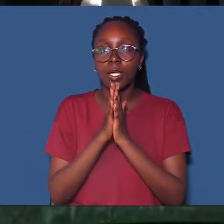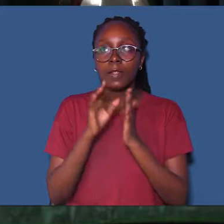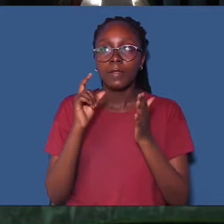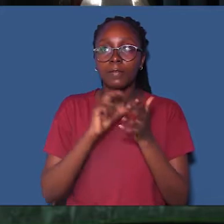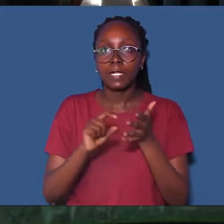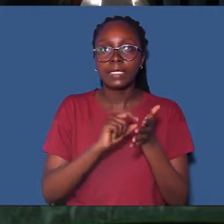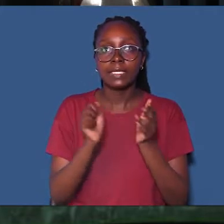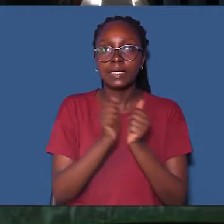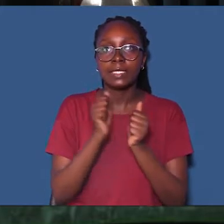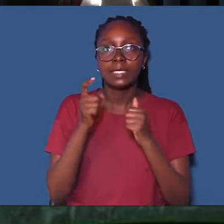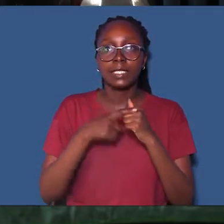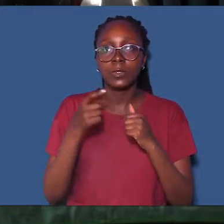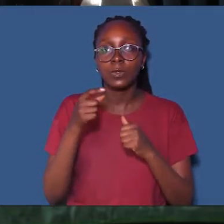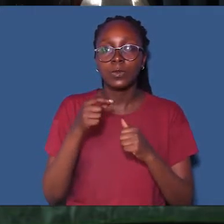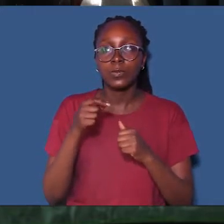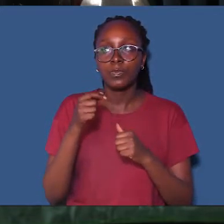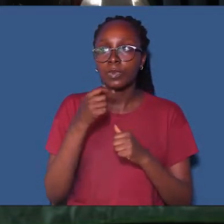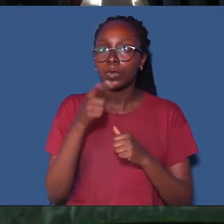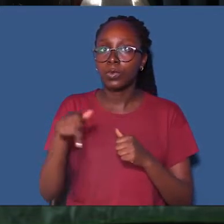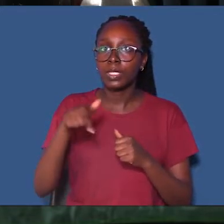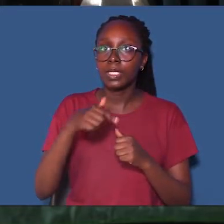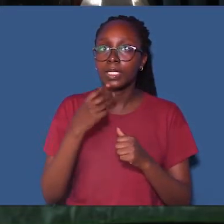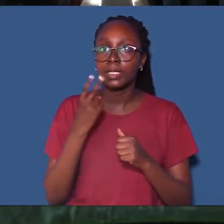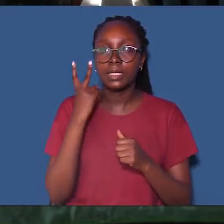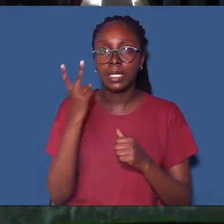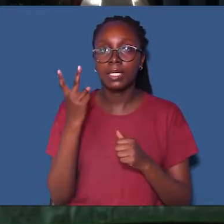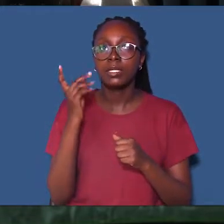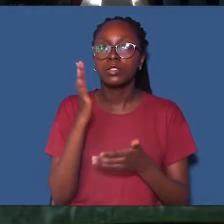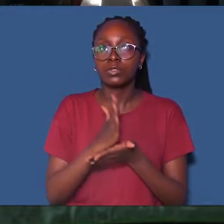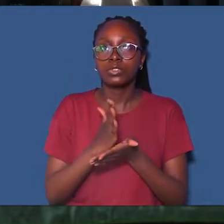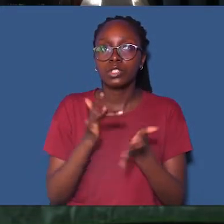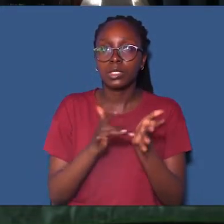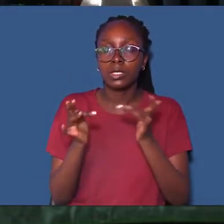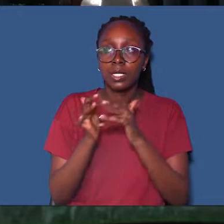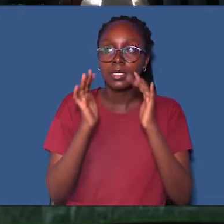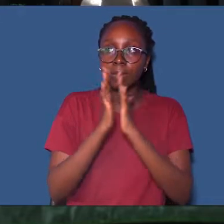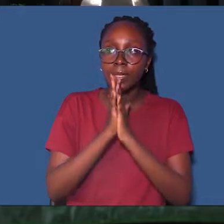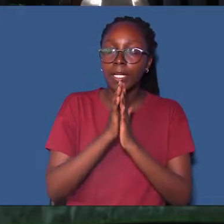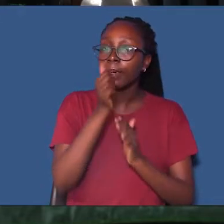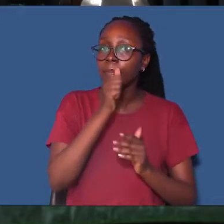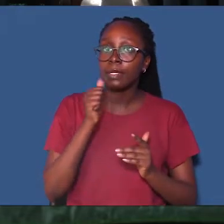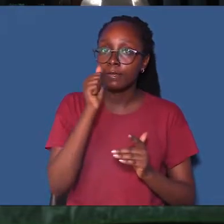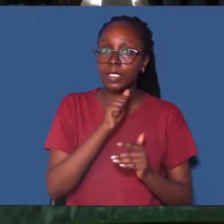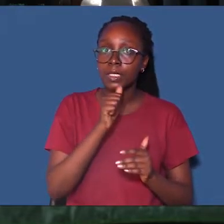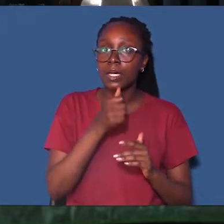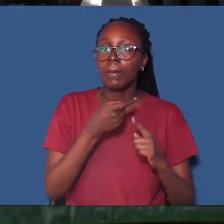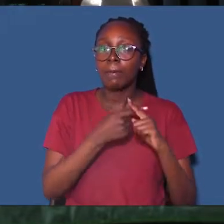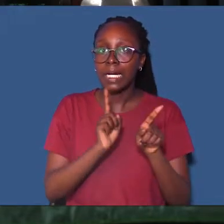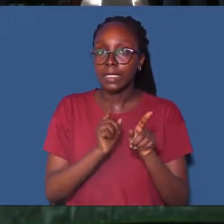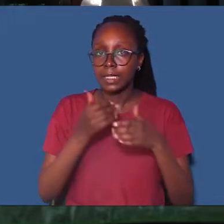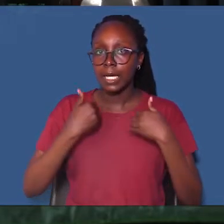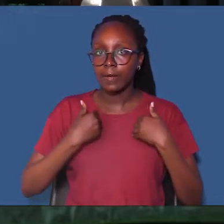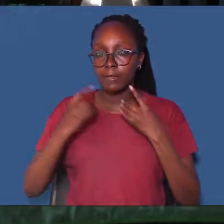that Jesus was praying in private, but he also had his disciples with